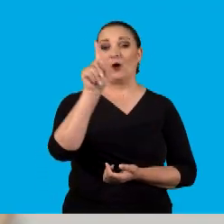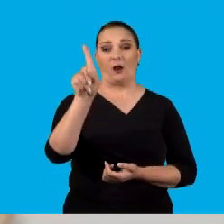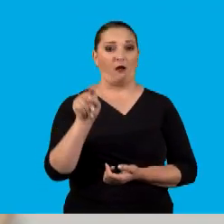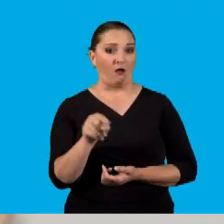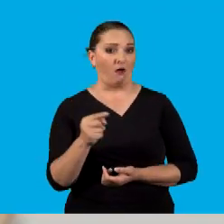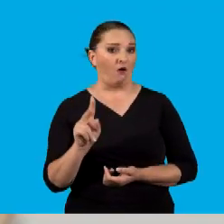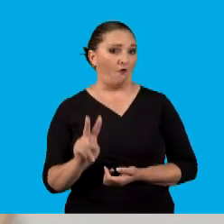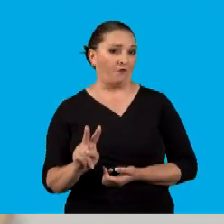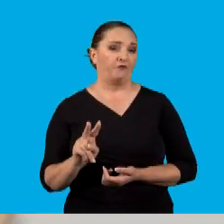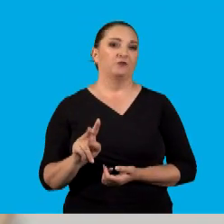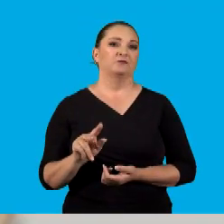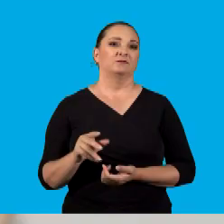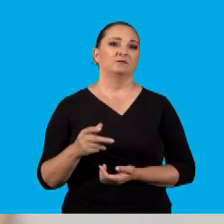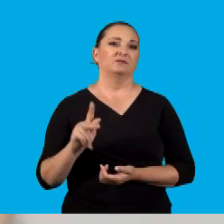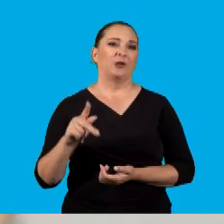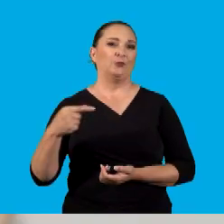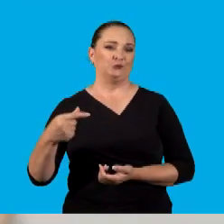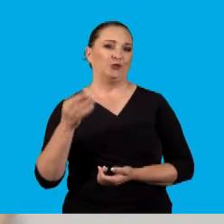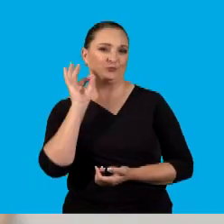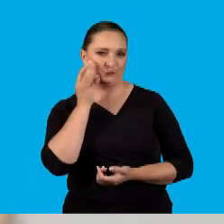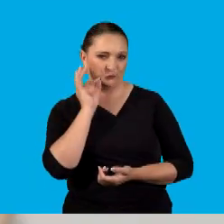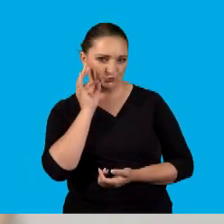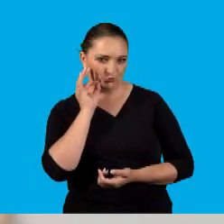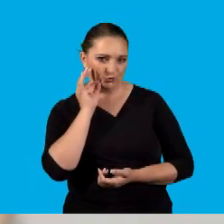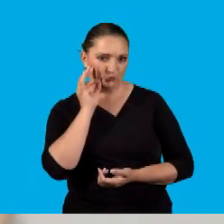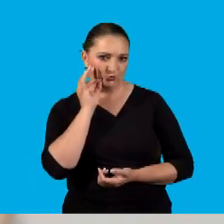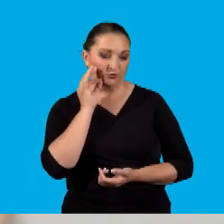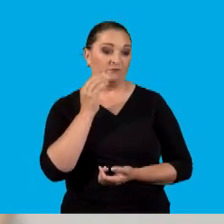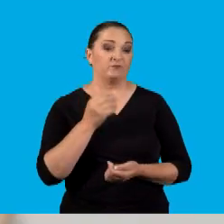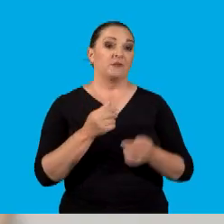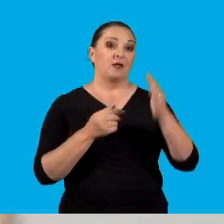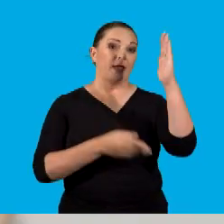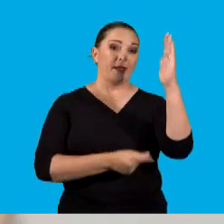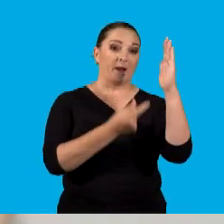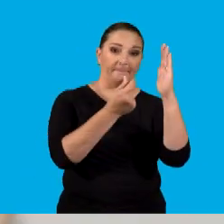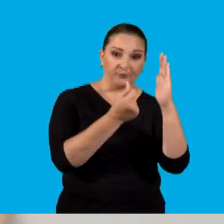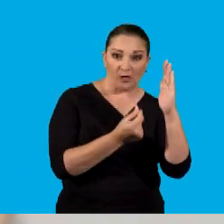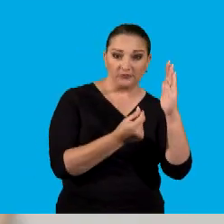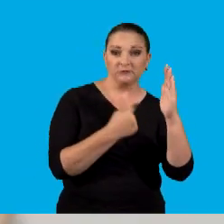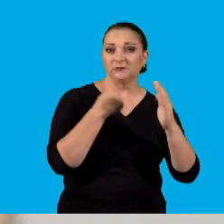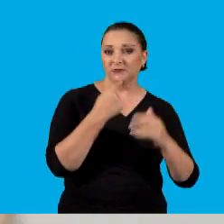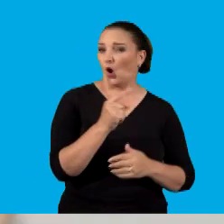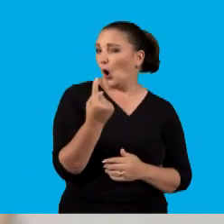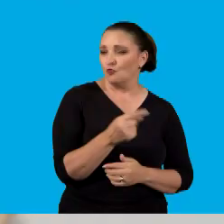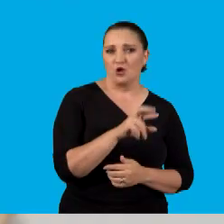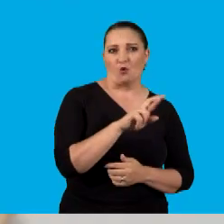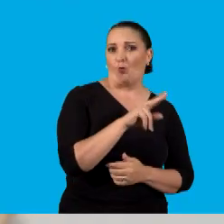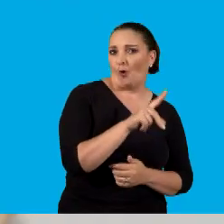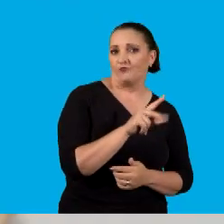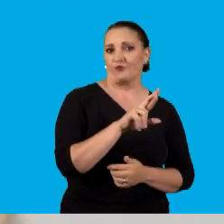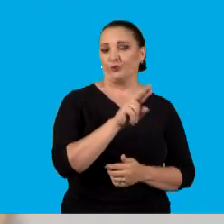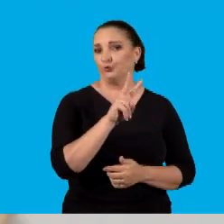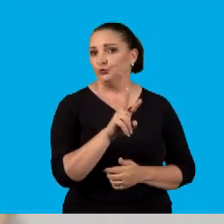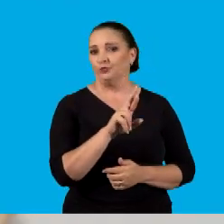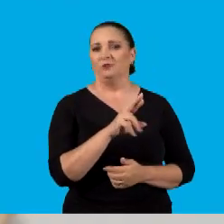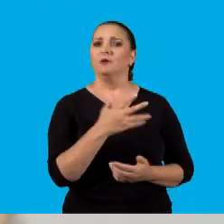or 1.5 kilograms of sweets. And when we're talking about price, it doesn't necessarily just have to be your 1